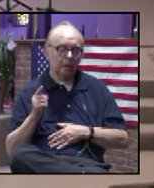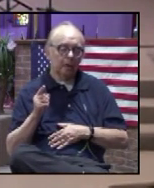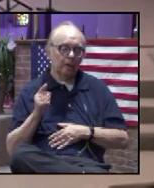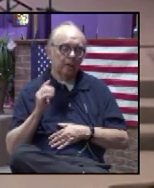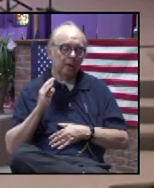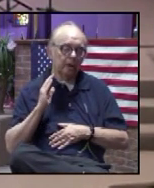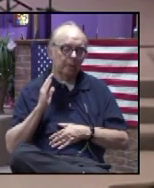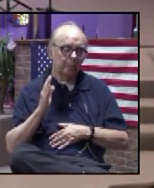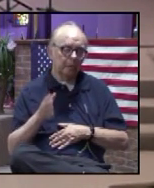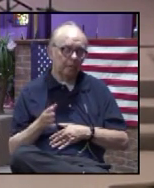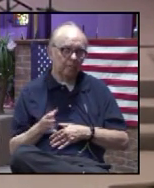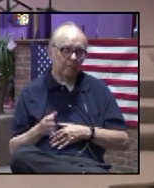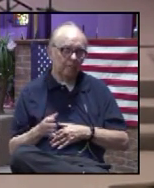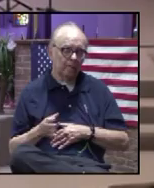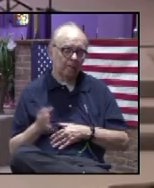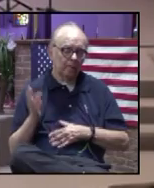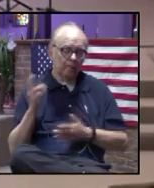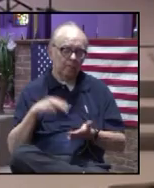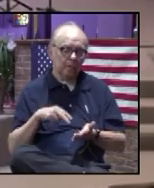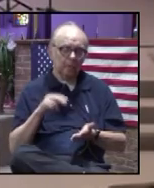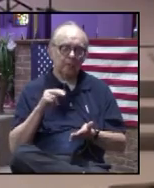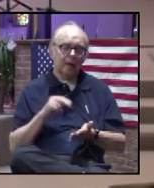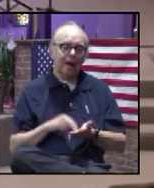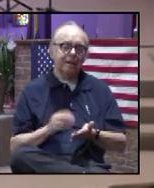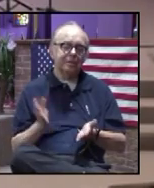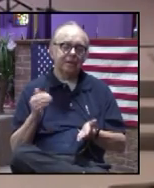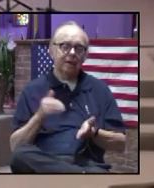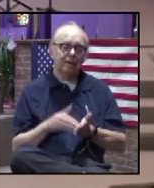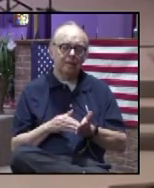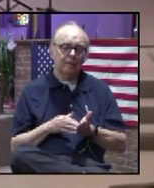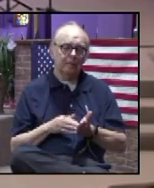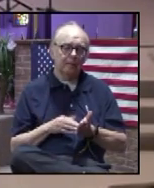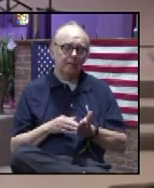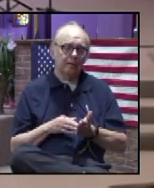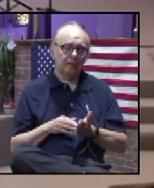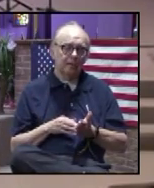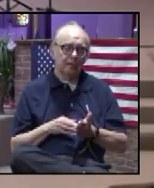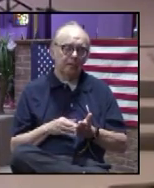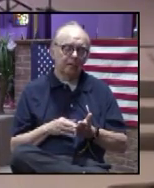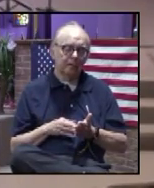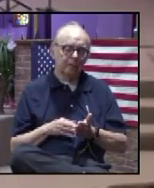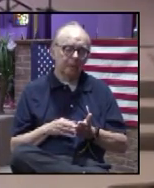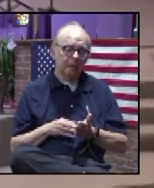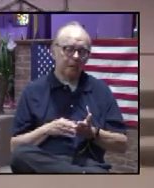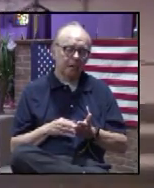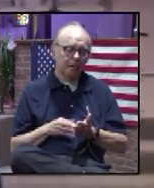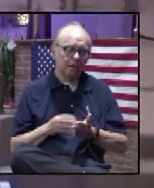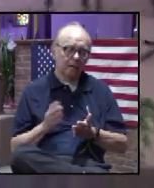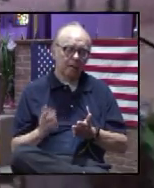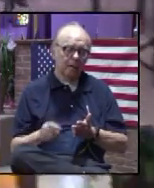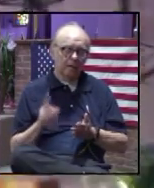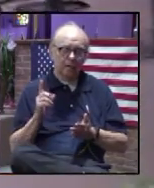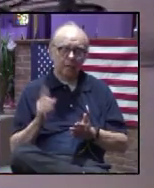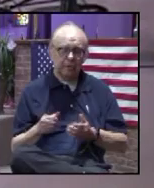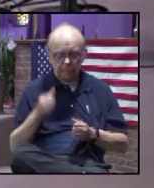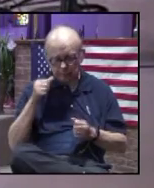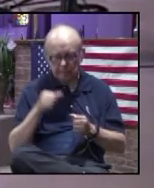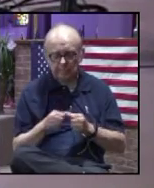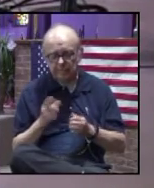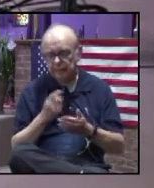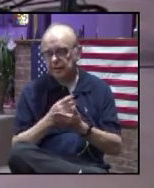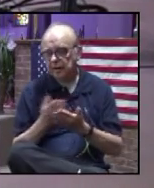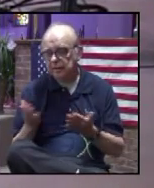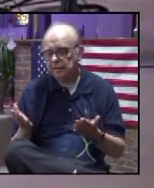That he would rise again. So here's what I need you to remember, these